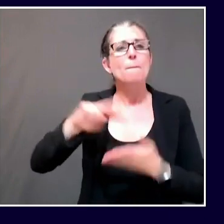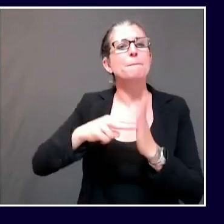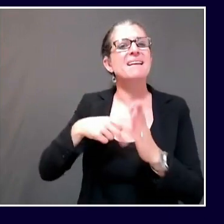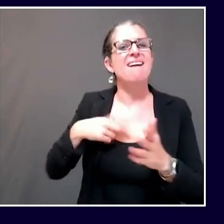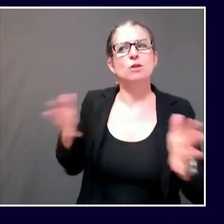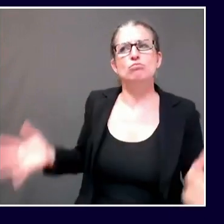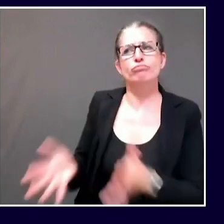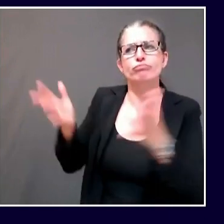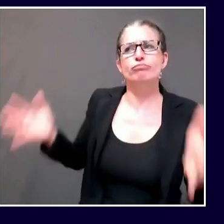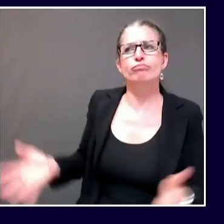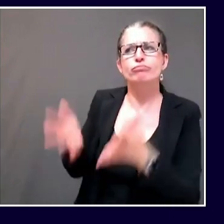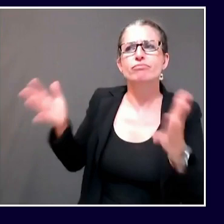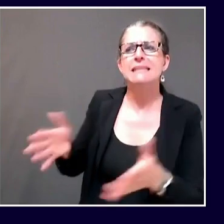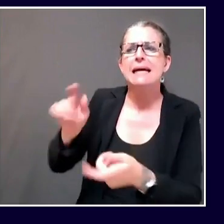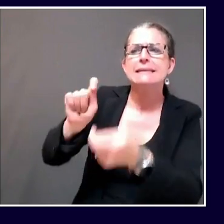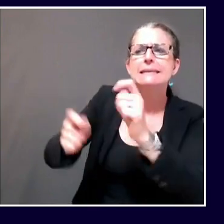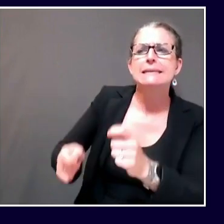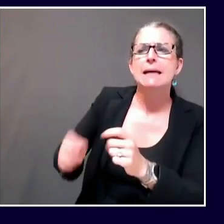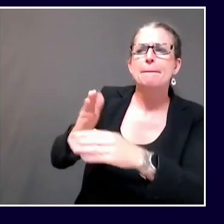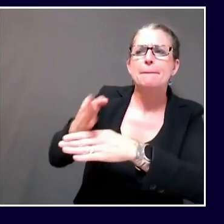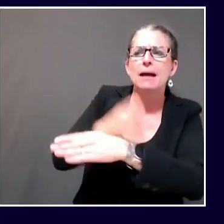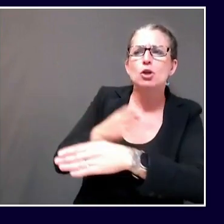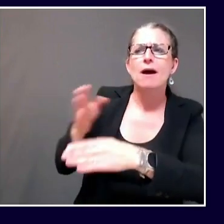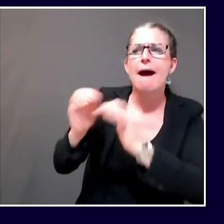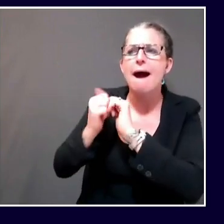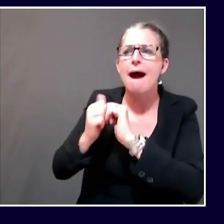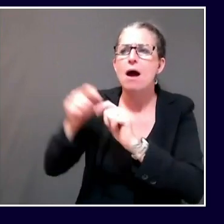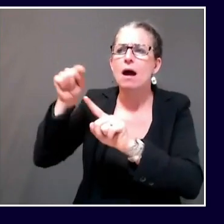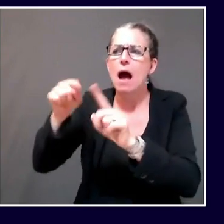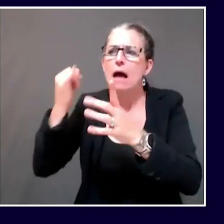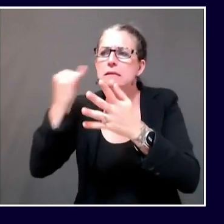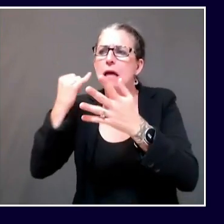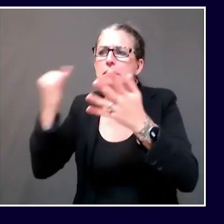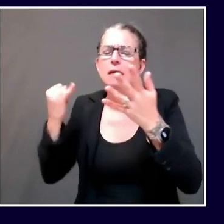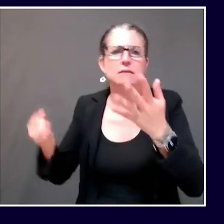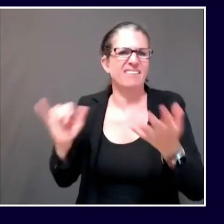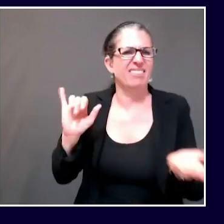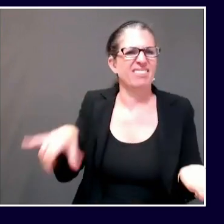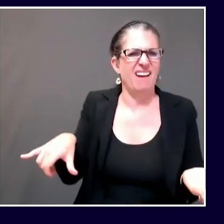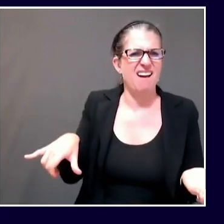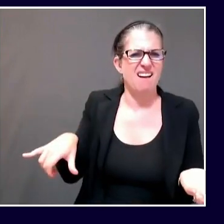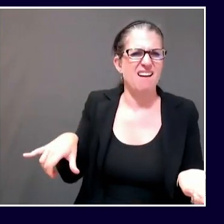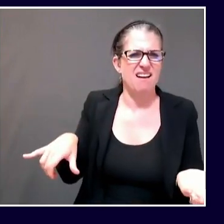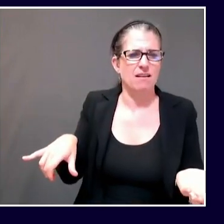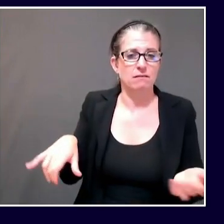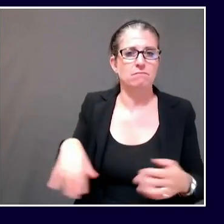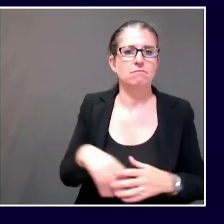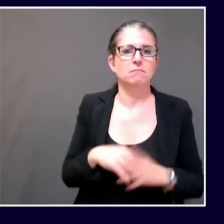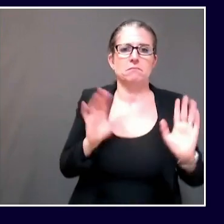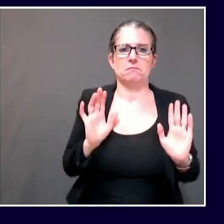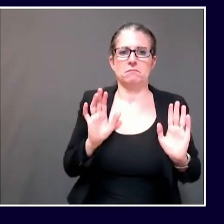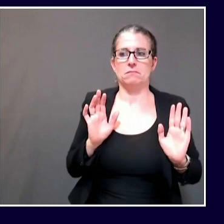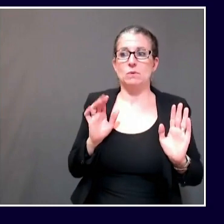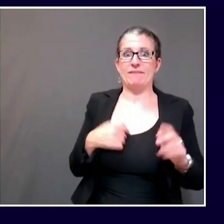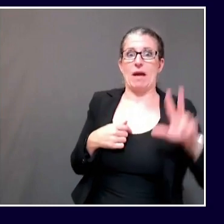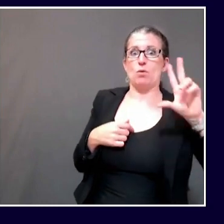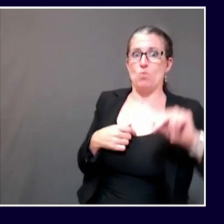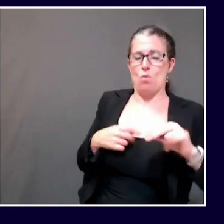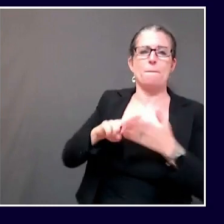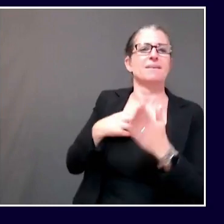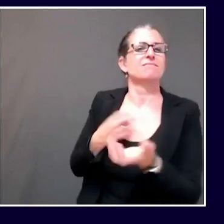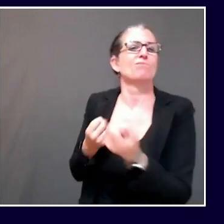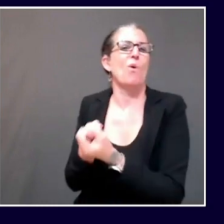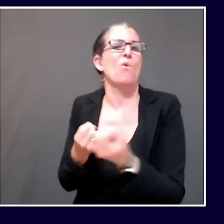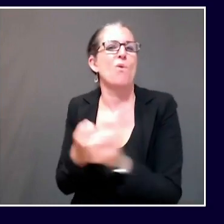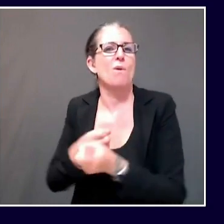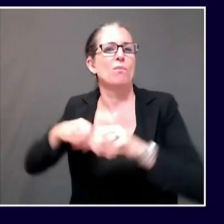with stakeholders to make sure that what they produce in terms of guidance works for the state of Maine. I will say, ultimately, at the